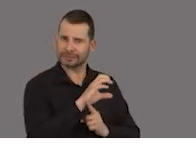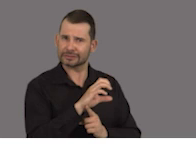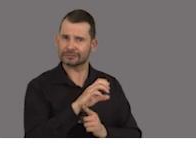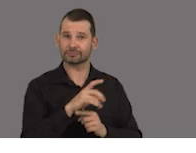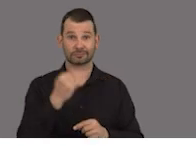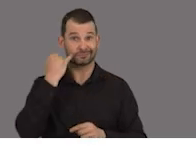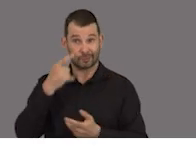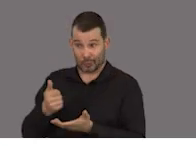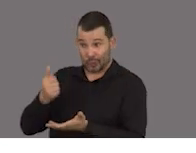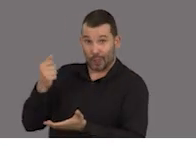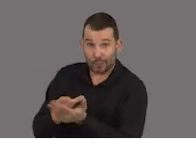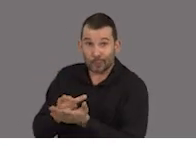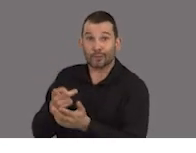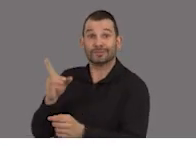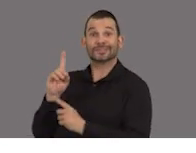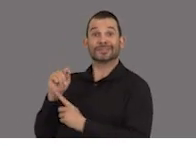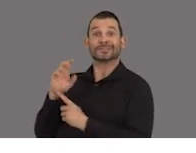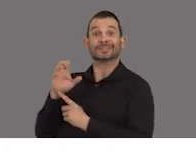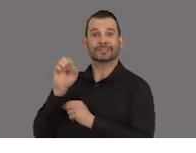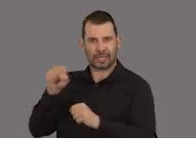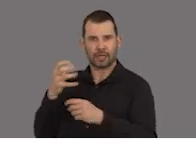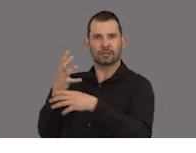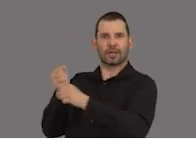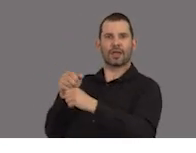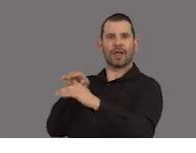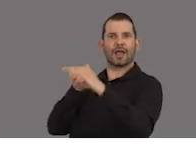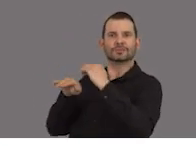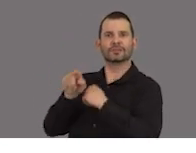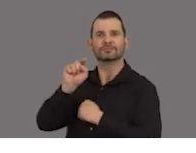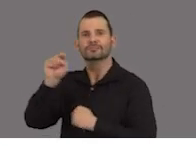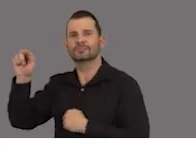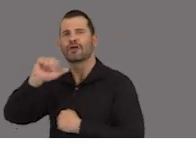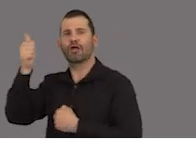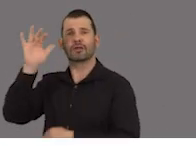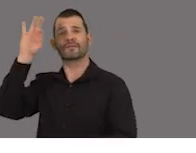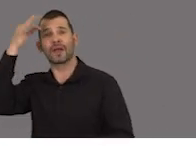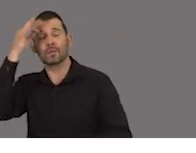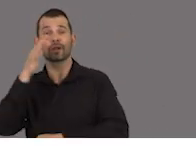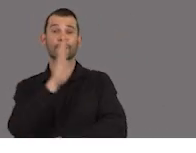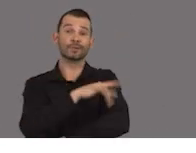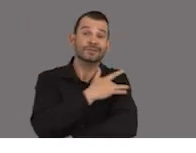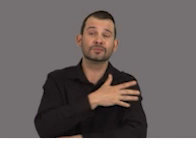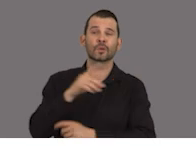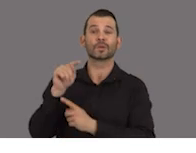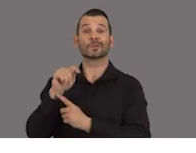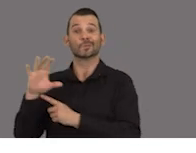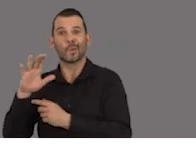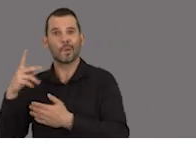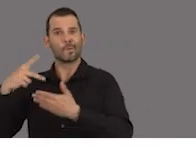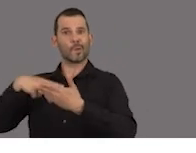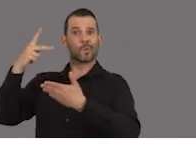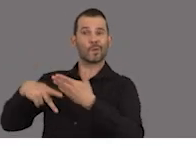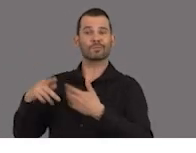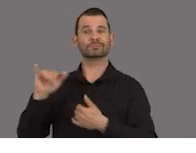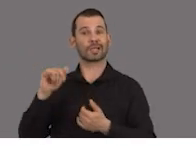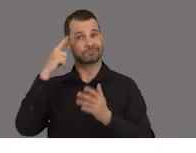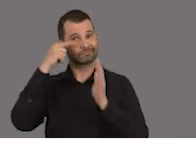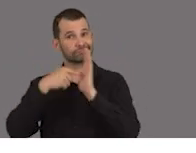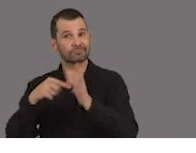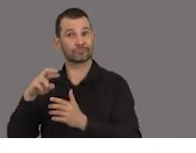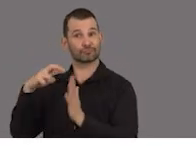the DTC. Being approved can provide access to other federal, provincial, or territorial